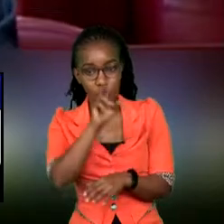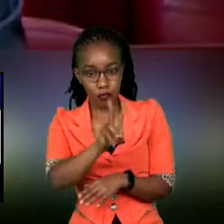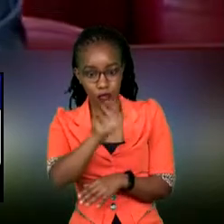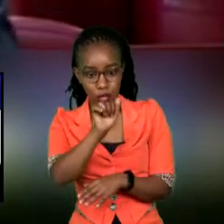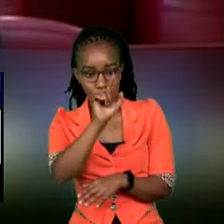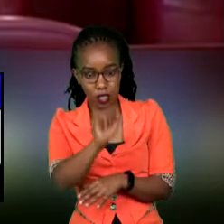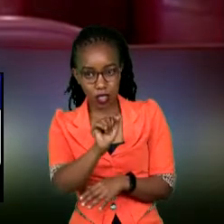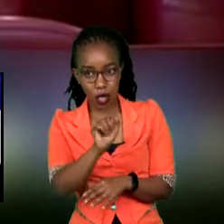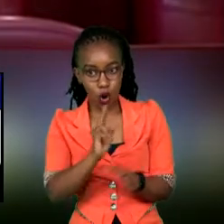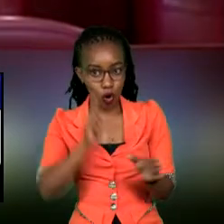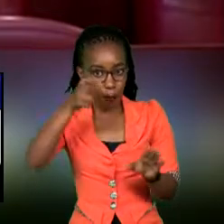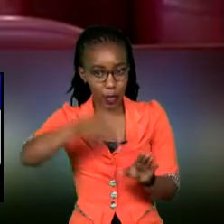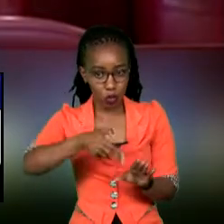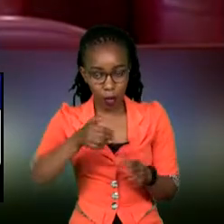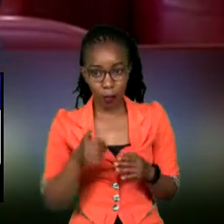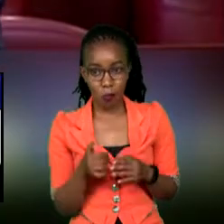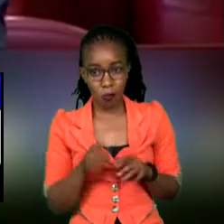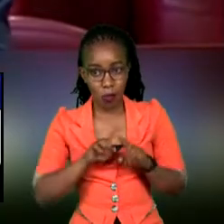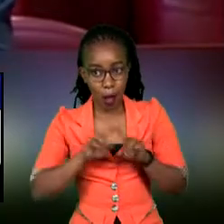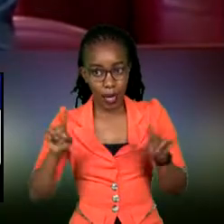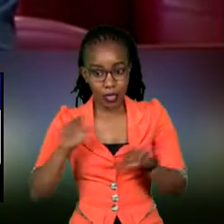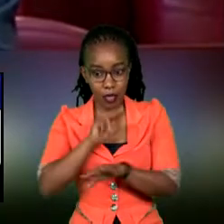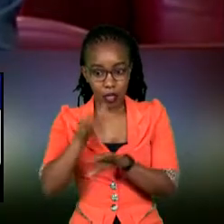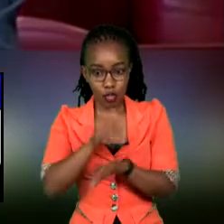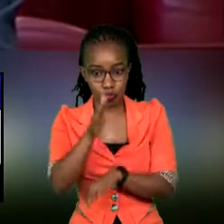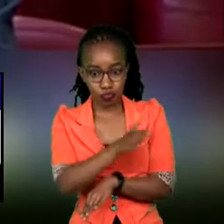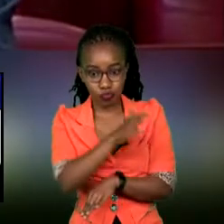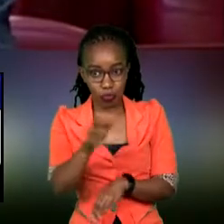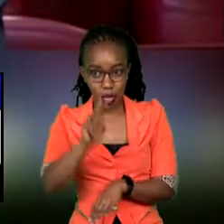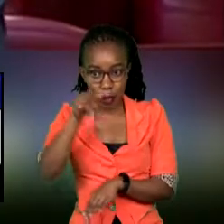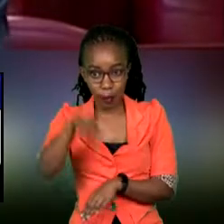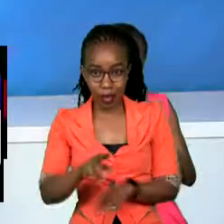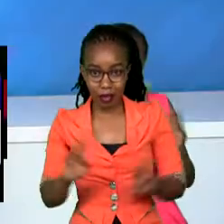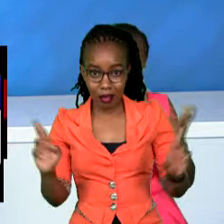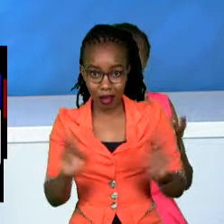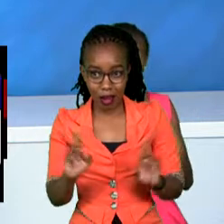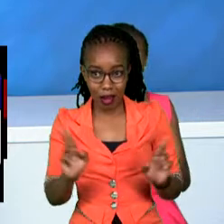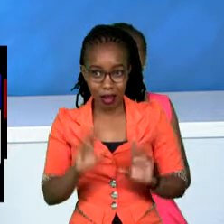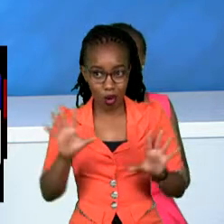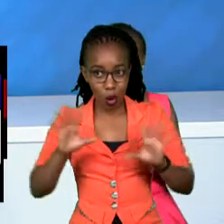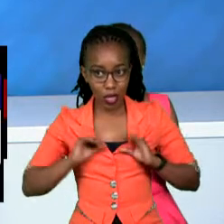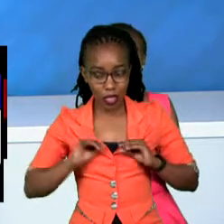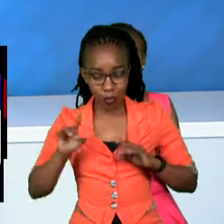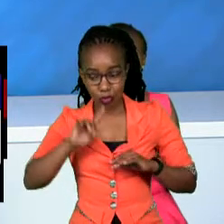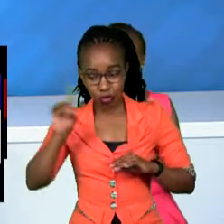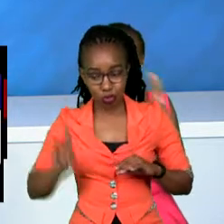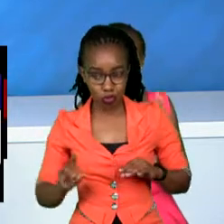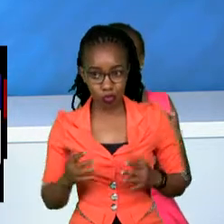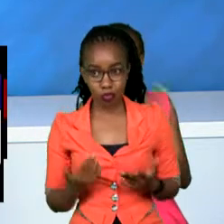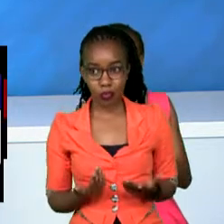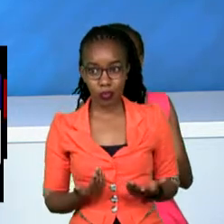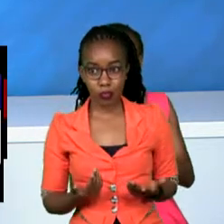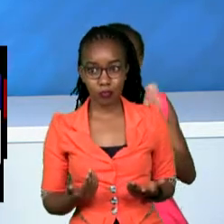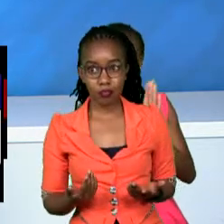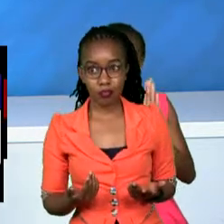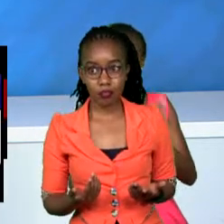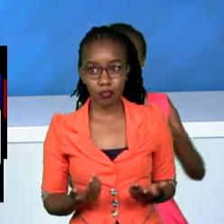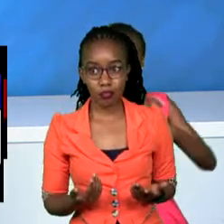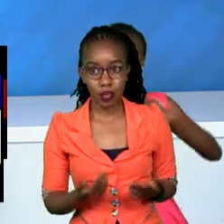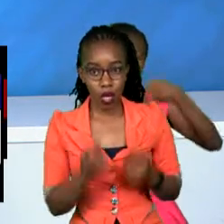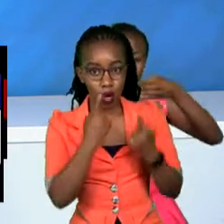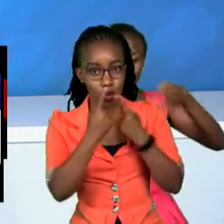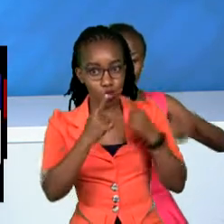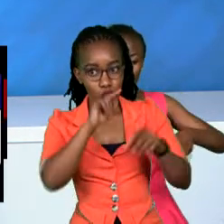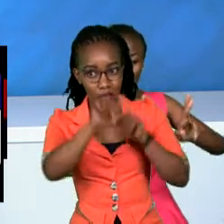on petroleum products. But are the National Assembly members ready to take the blame? We have to meet this Gorofa roads we are talking